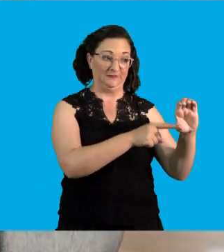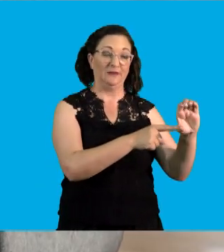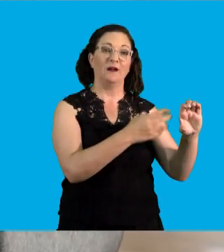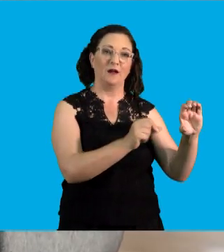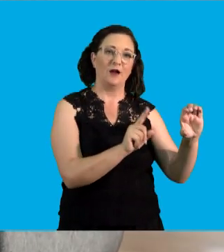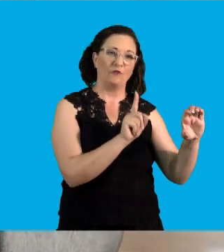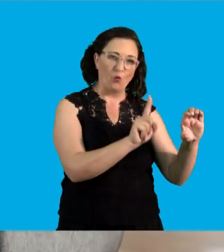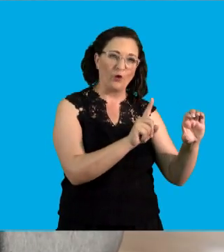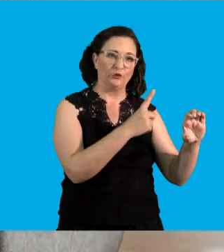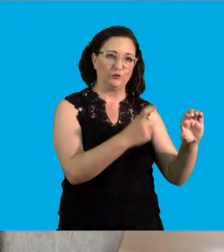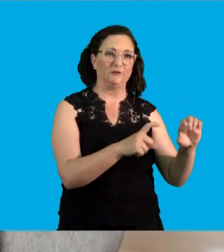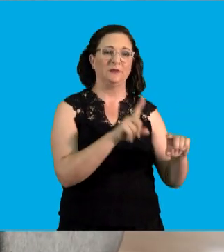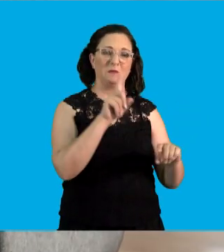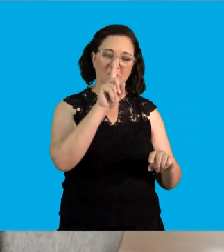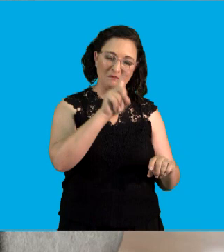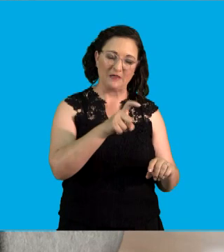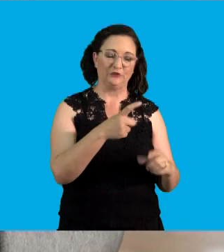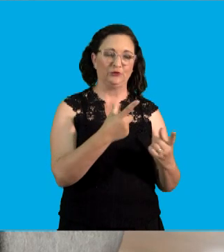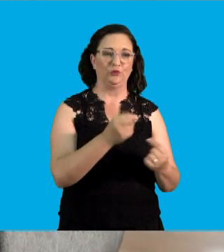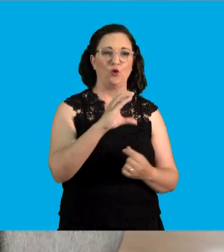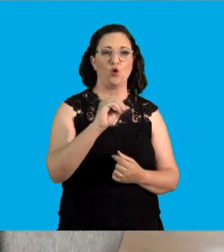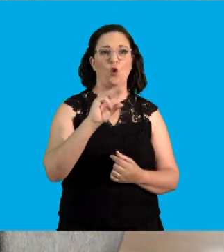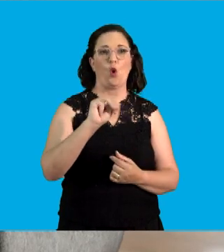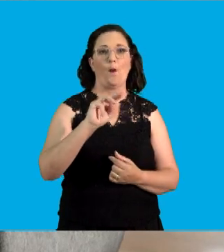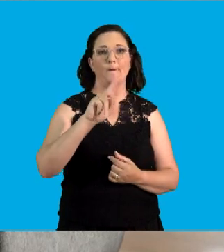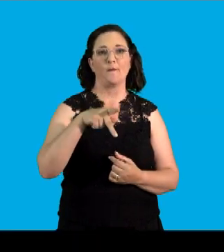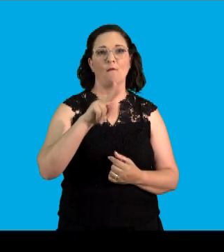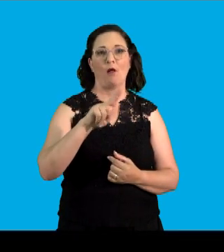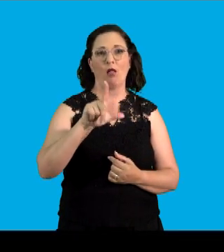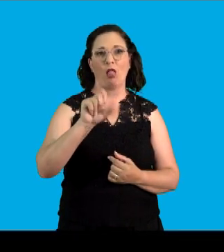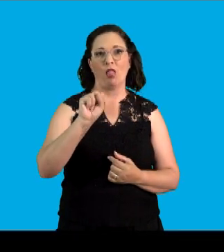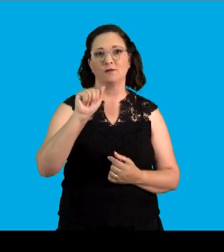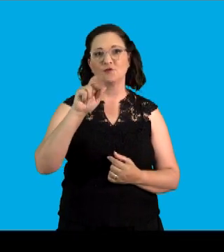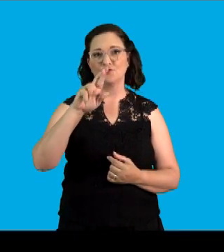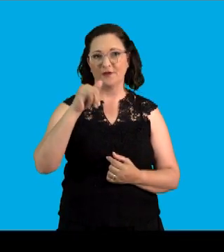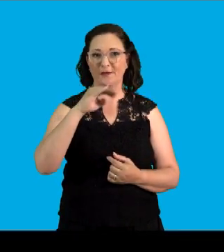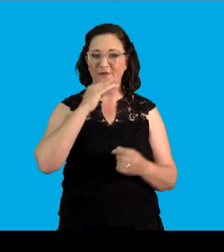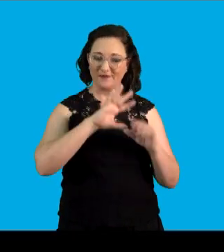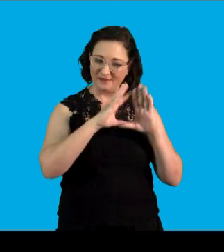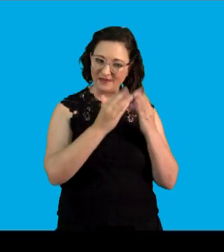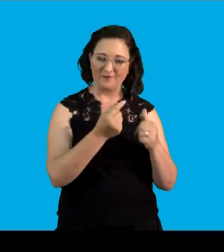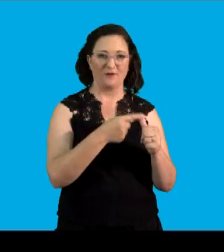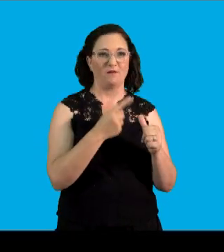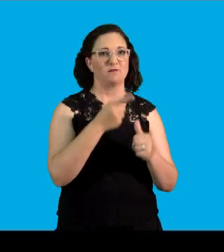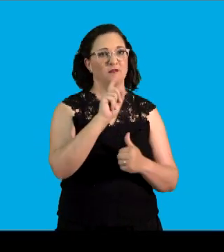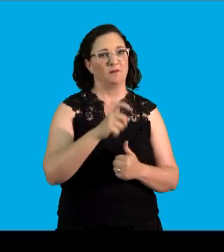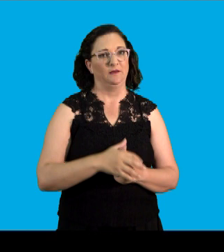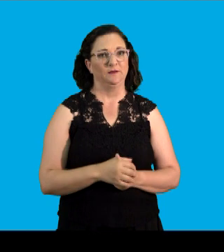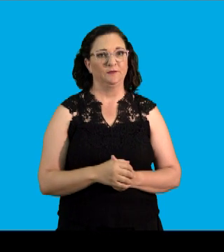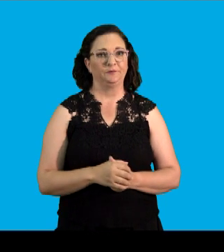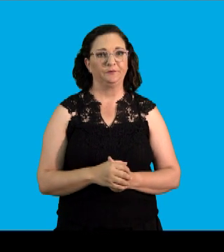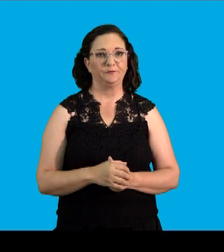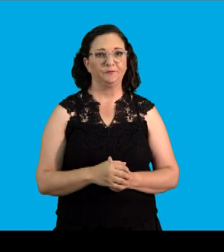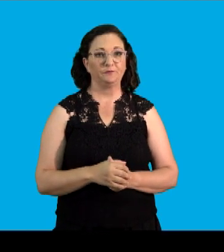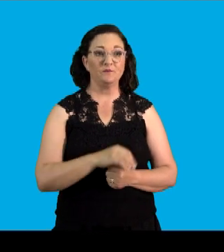is compulsory, meaning you answer everything. Everything in this section needs to be answered. It's what? It's